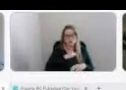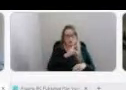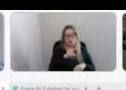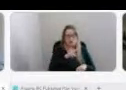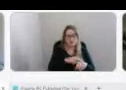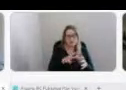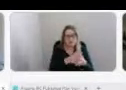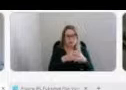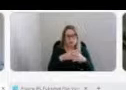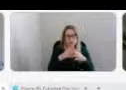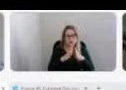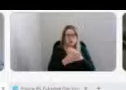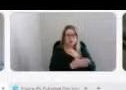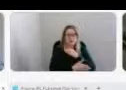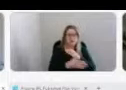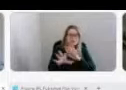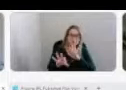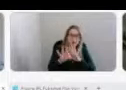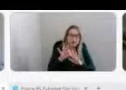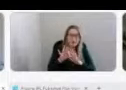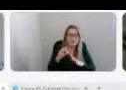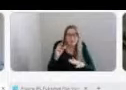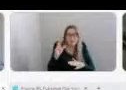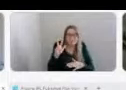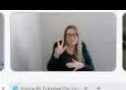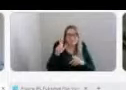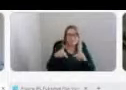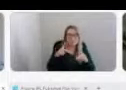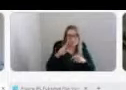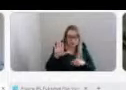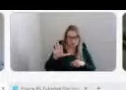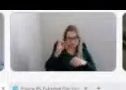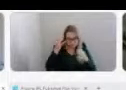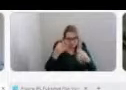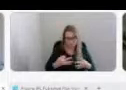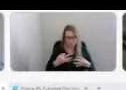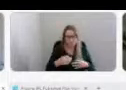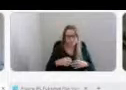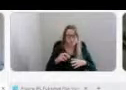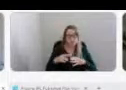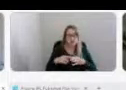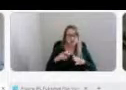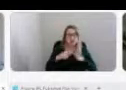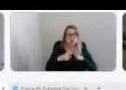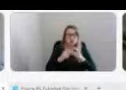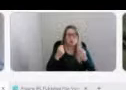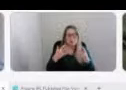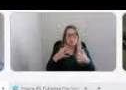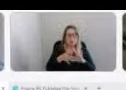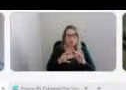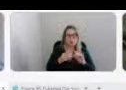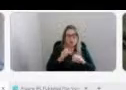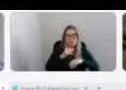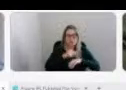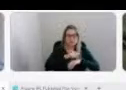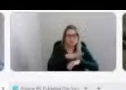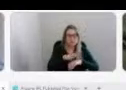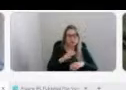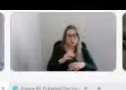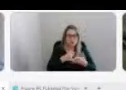communities to elect candidate of their choice these maps reflect many comments that were submitted in writing